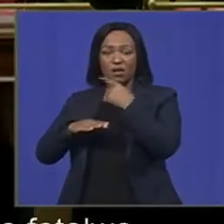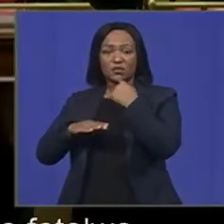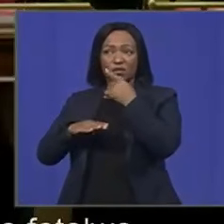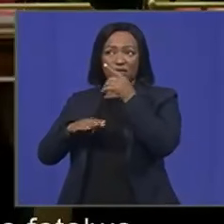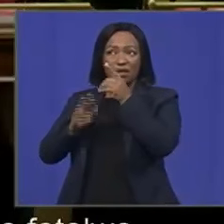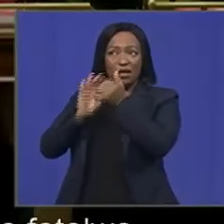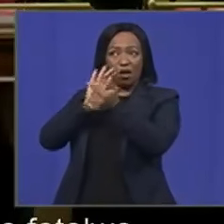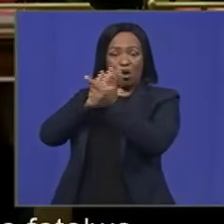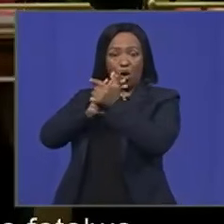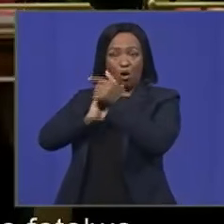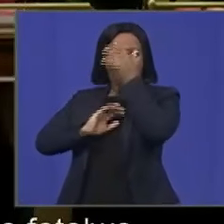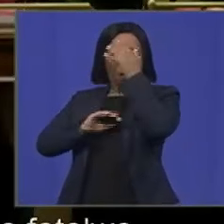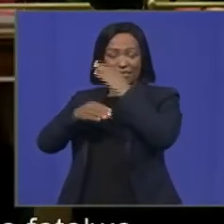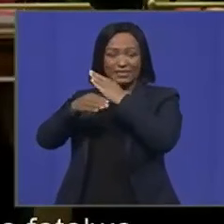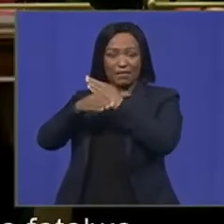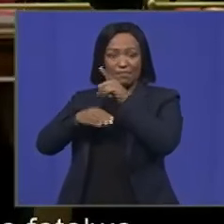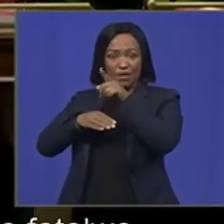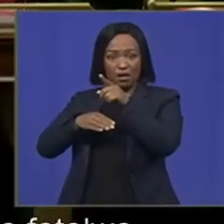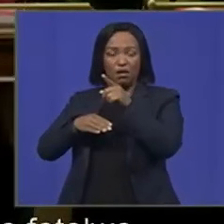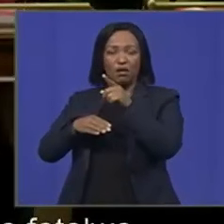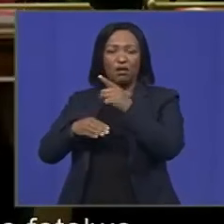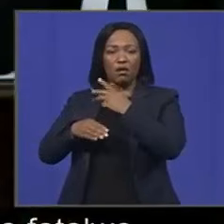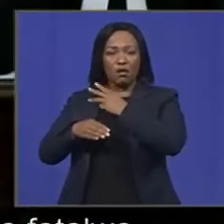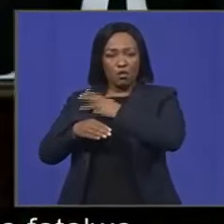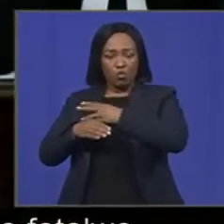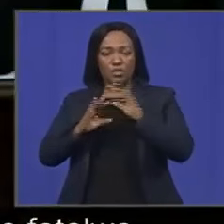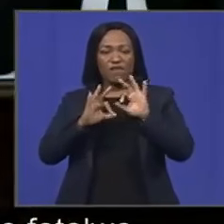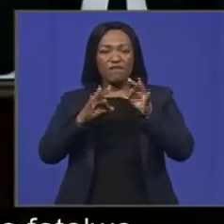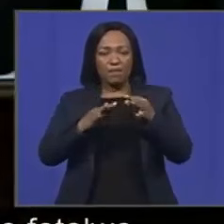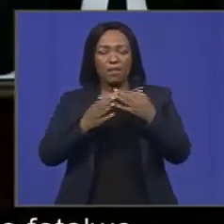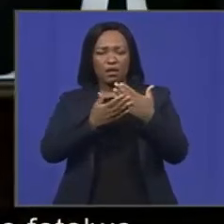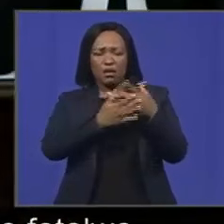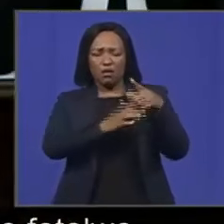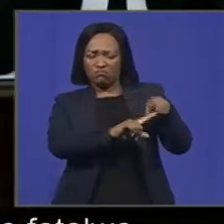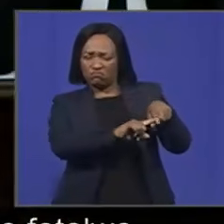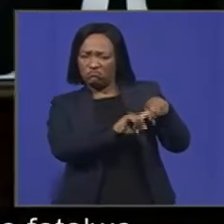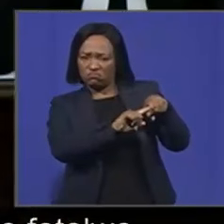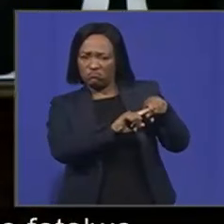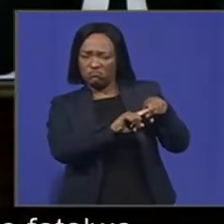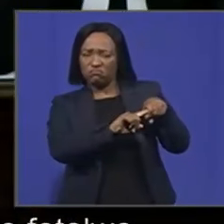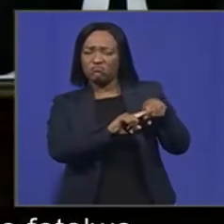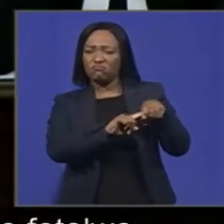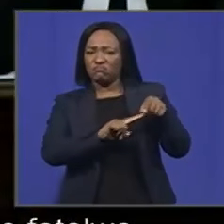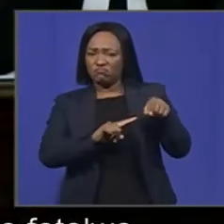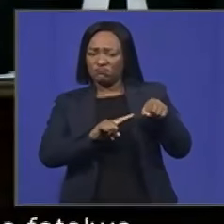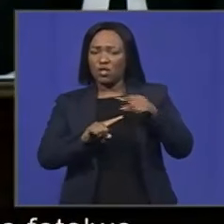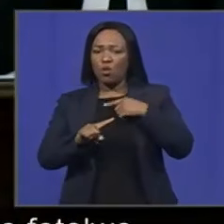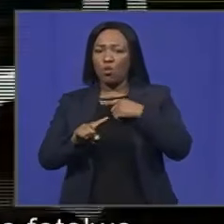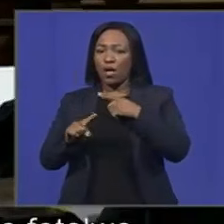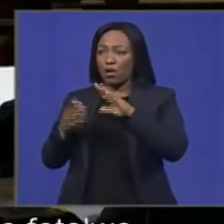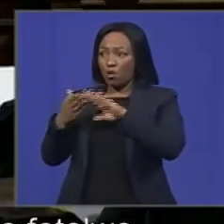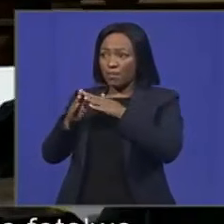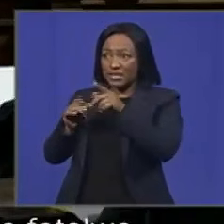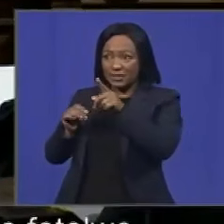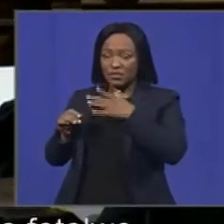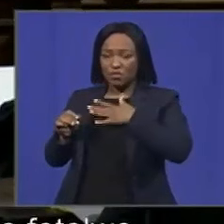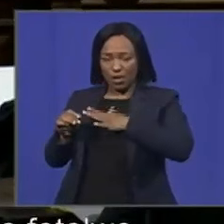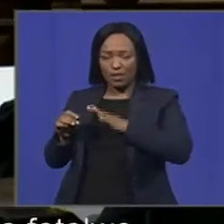Zambia o letla gore dikeletso tsa ba lelapa di ka nne tsa emisiwa go ya ka dikgatlhegelo tsa baagi ka